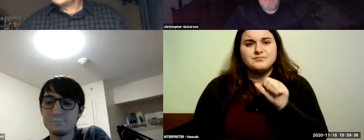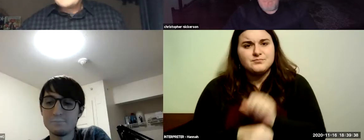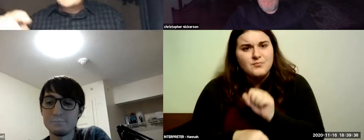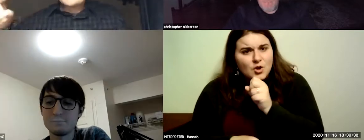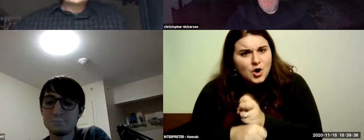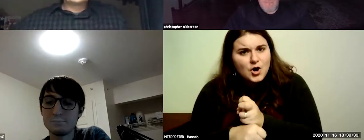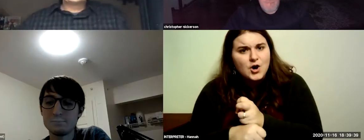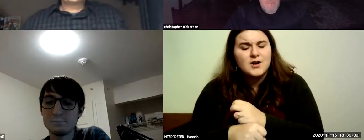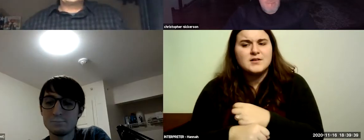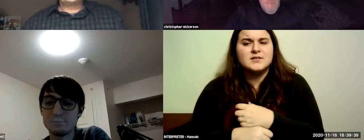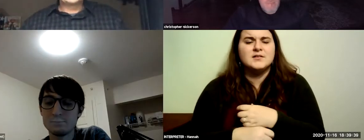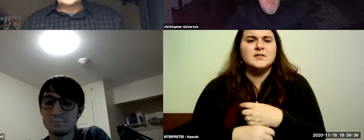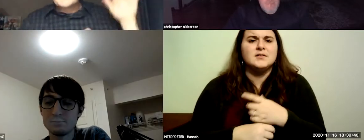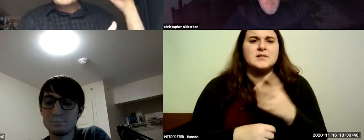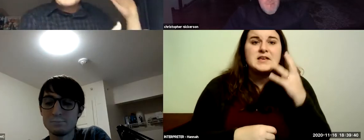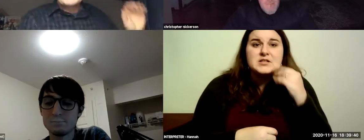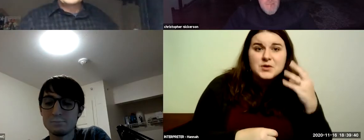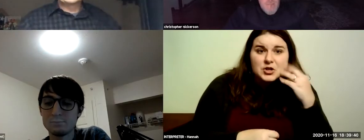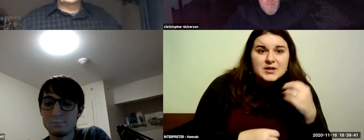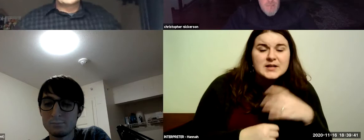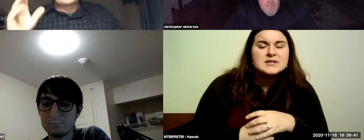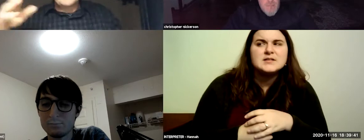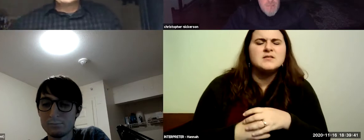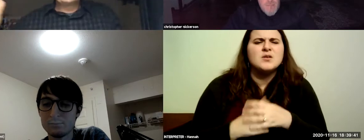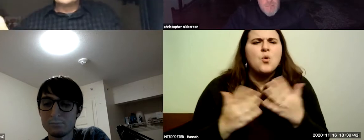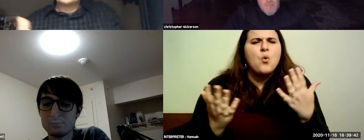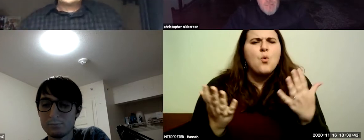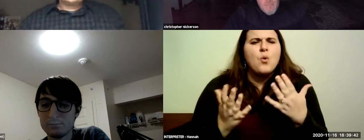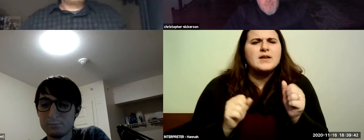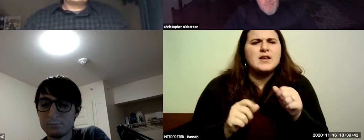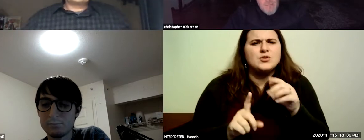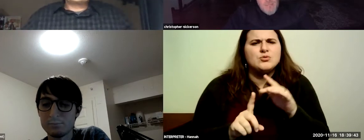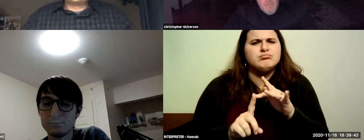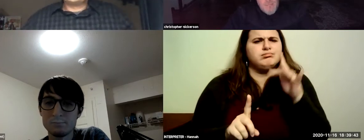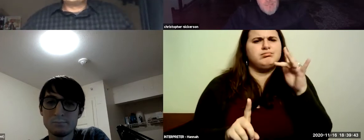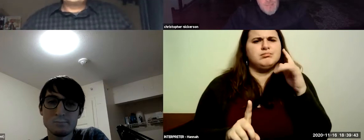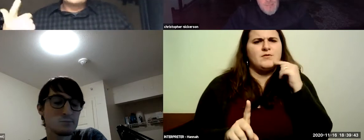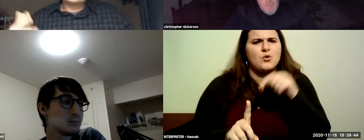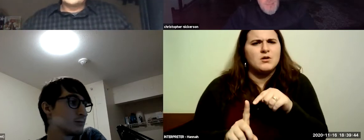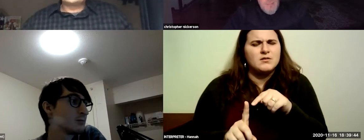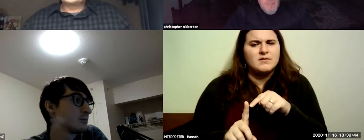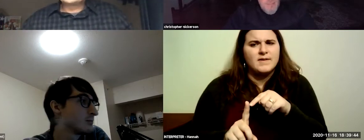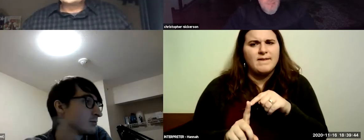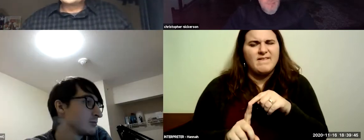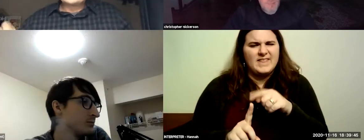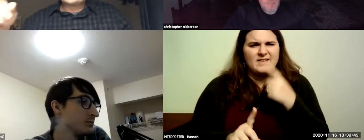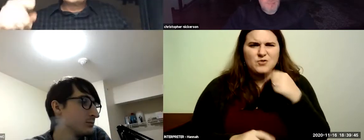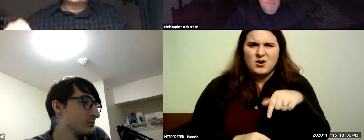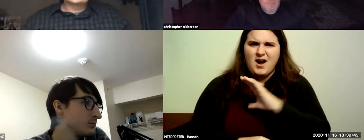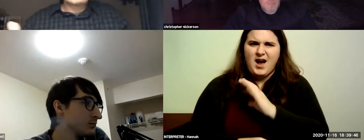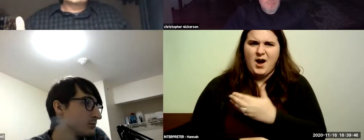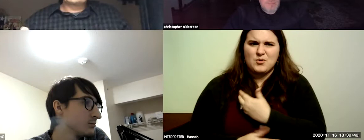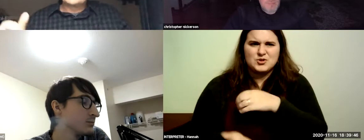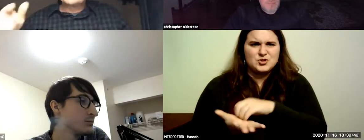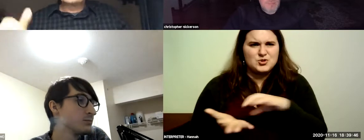I did this, this, and this, even though I don't have the paper to show it, I can, you know. And I think that's, you know, on these guys' mind, obviously some of these students in